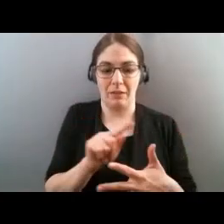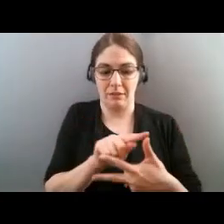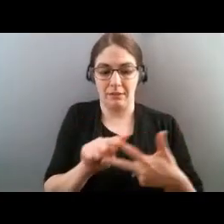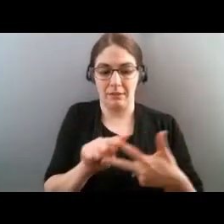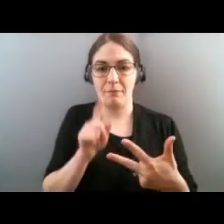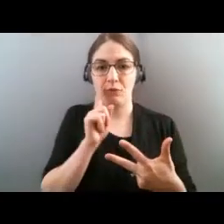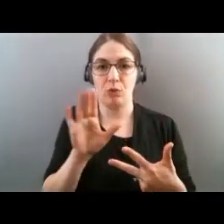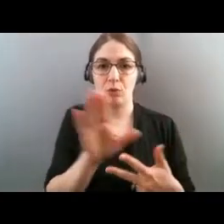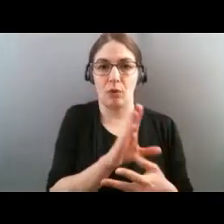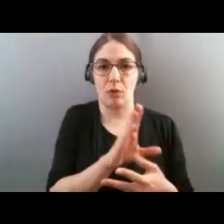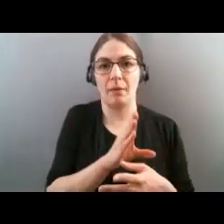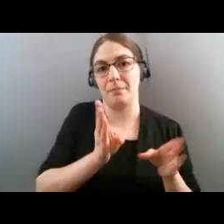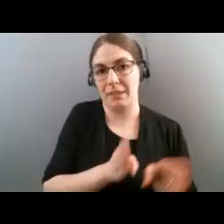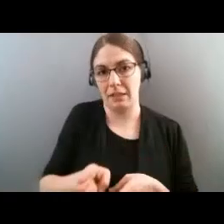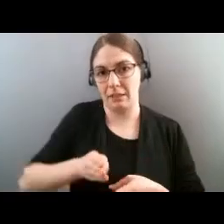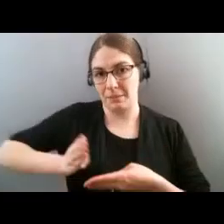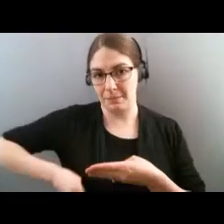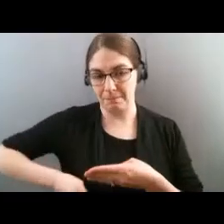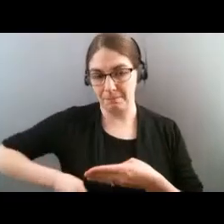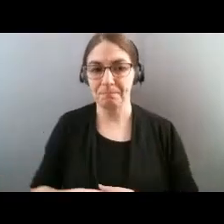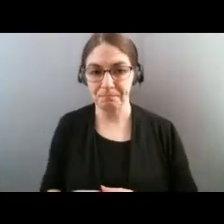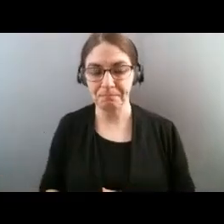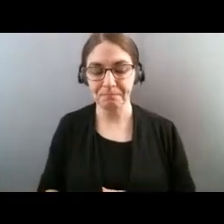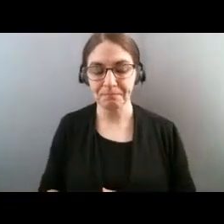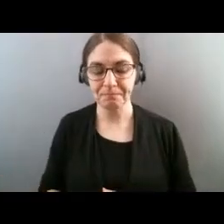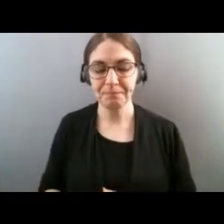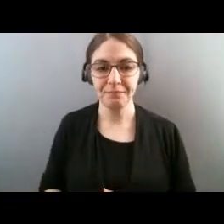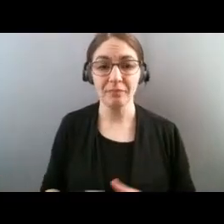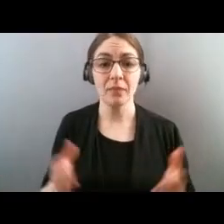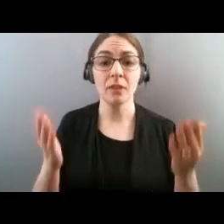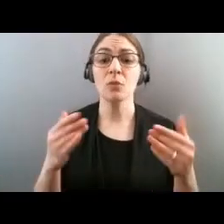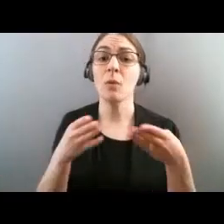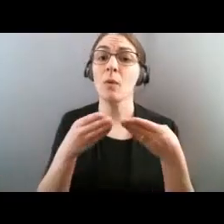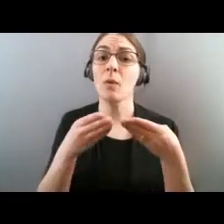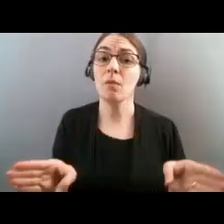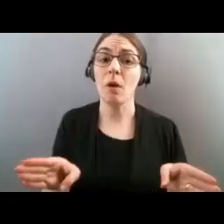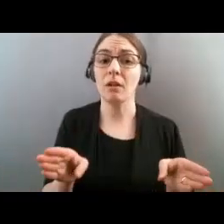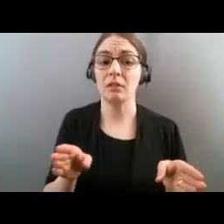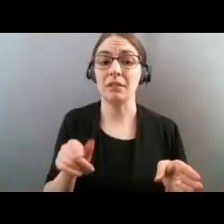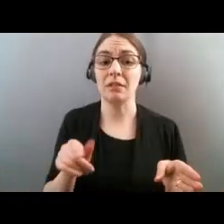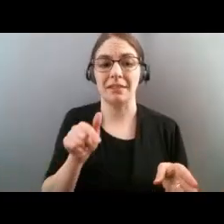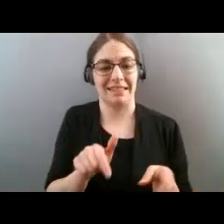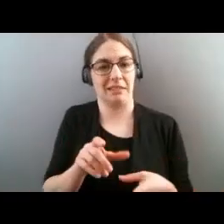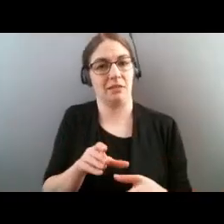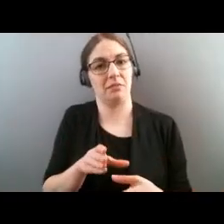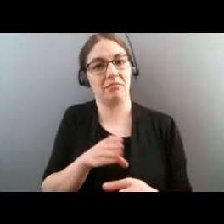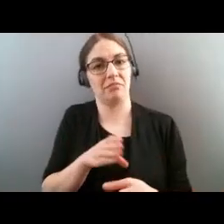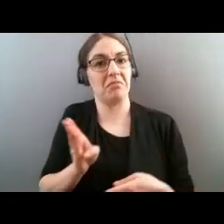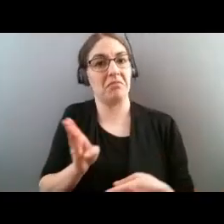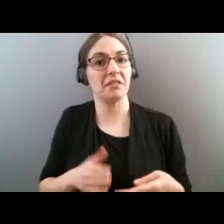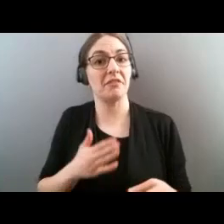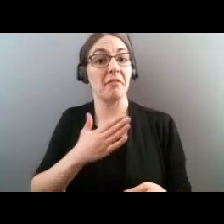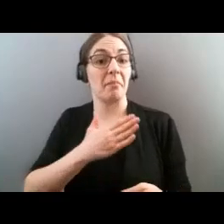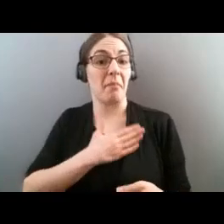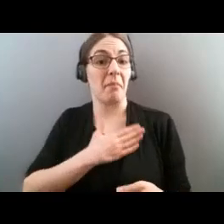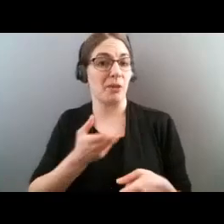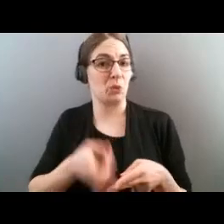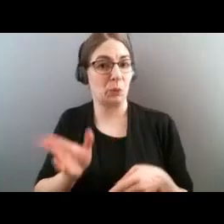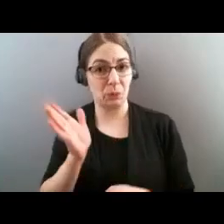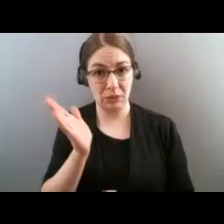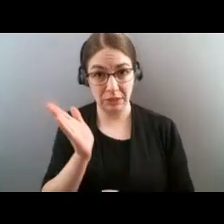plan complete. So overall, this is the end of my short